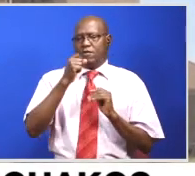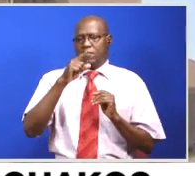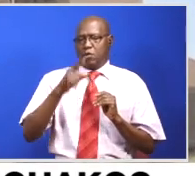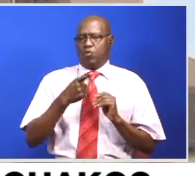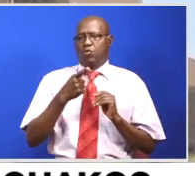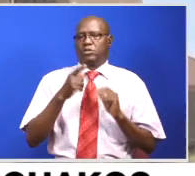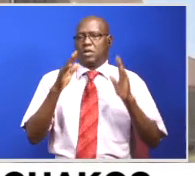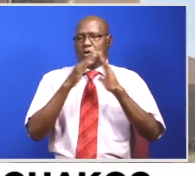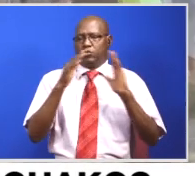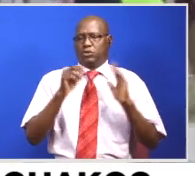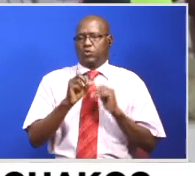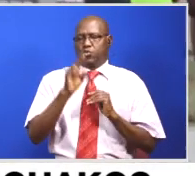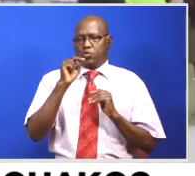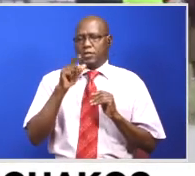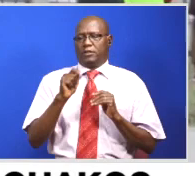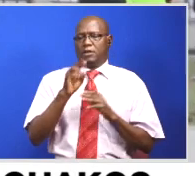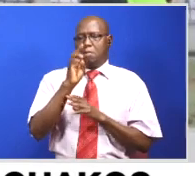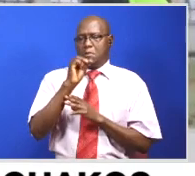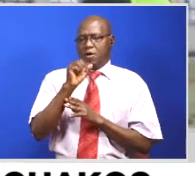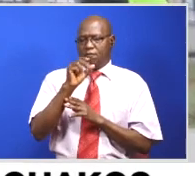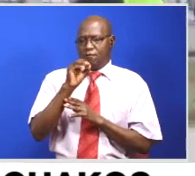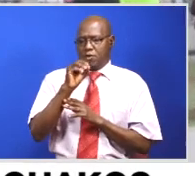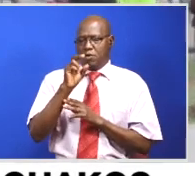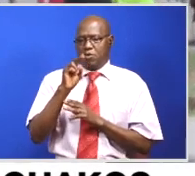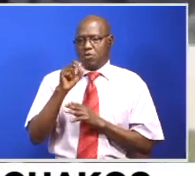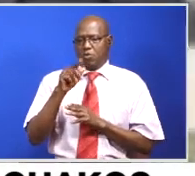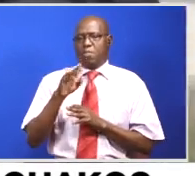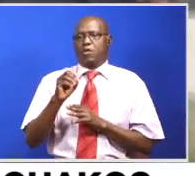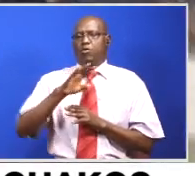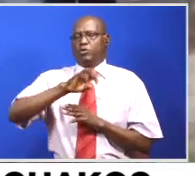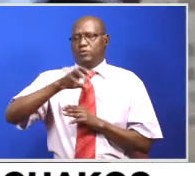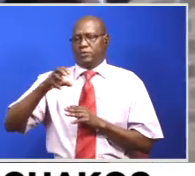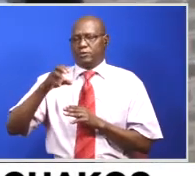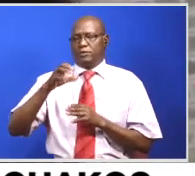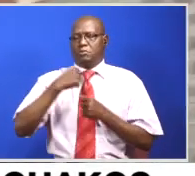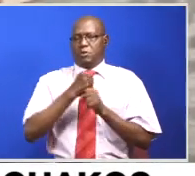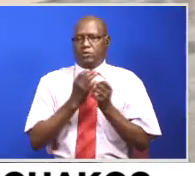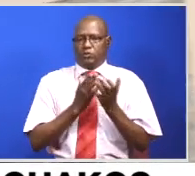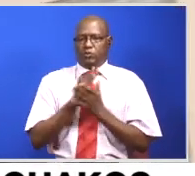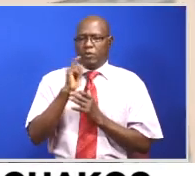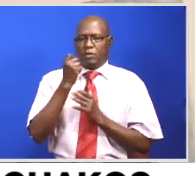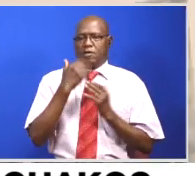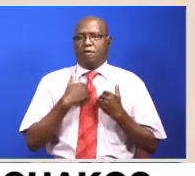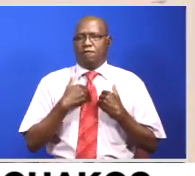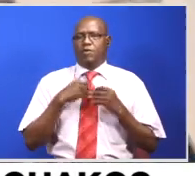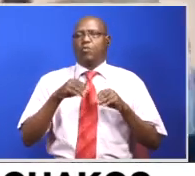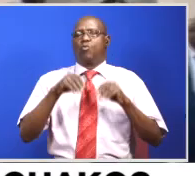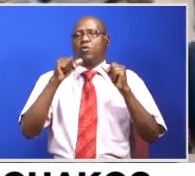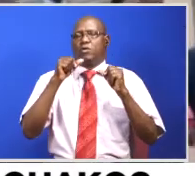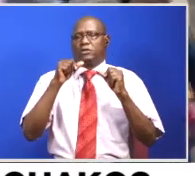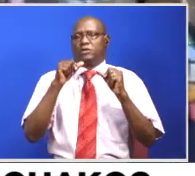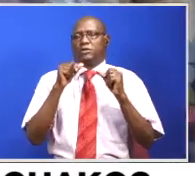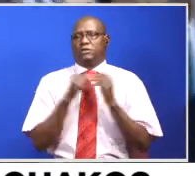in Machakos County's Mavoko constituency in a bid to ensure Kenyans have access to quality shelters at affordable